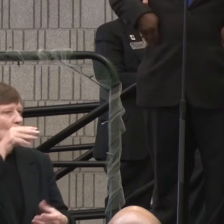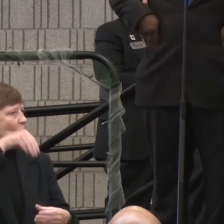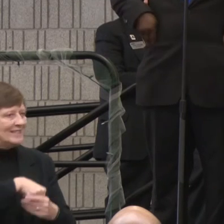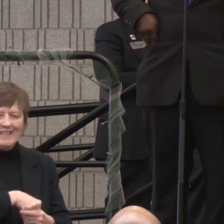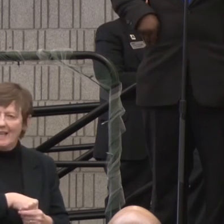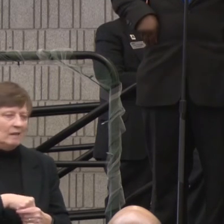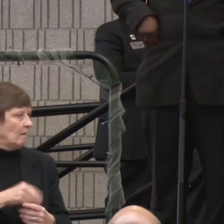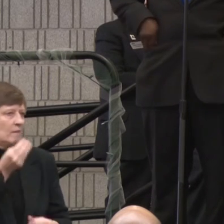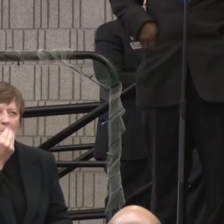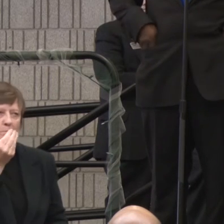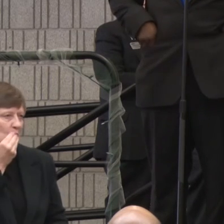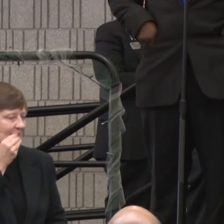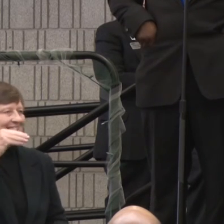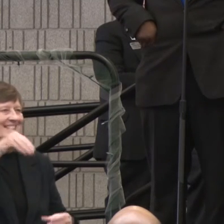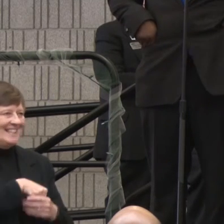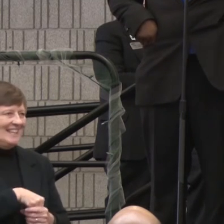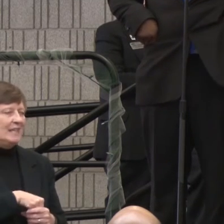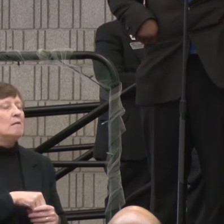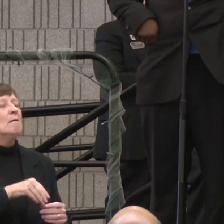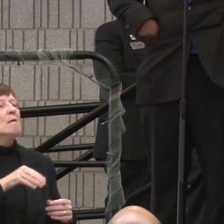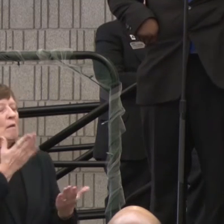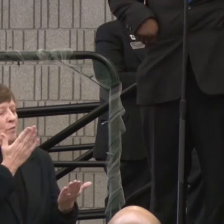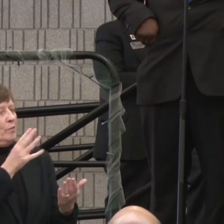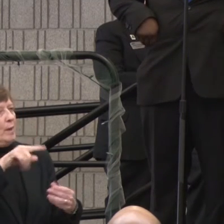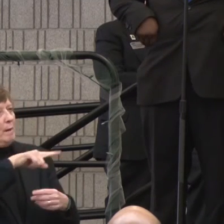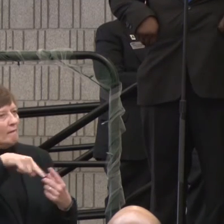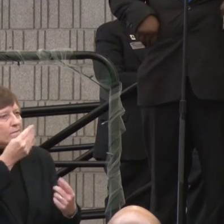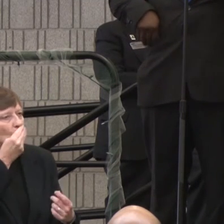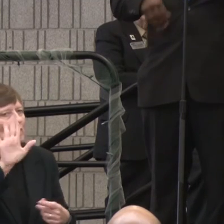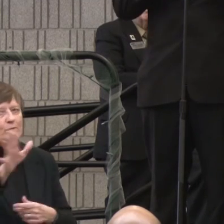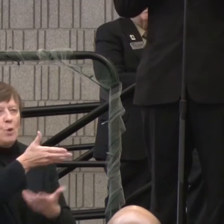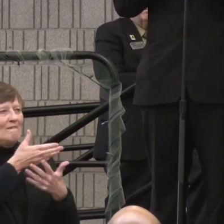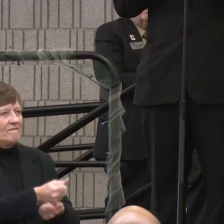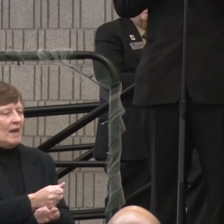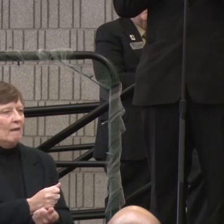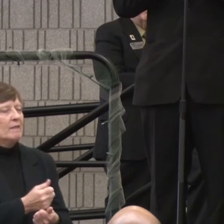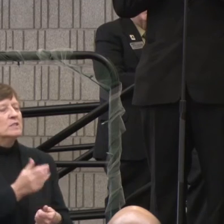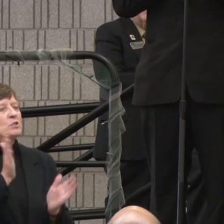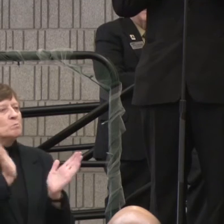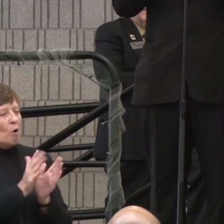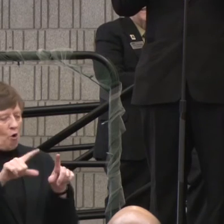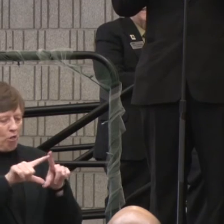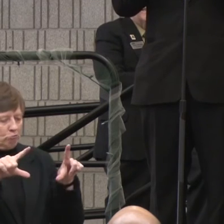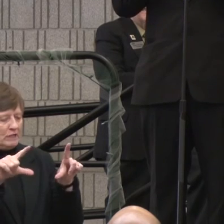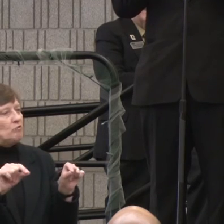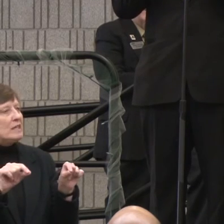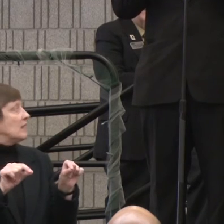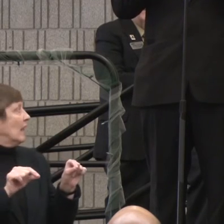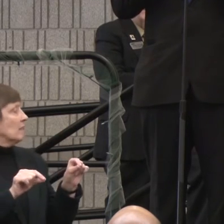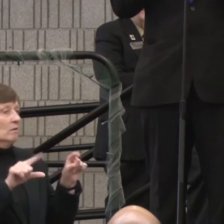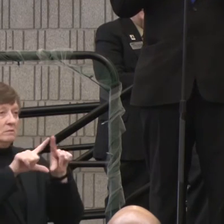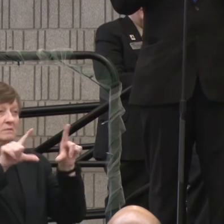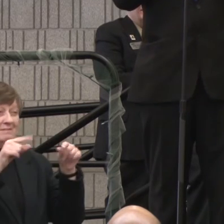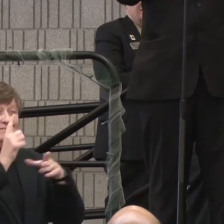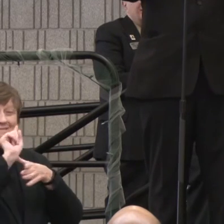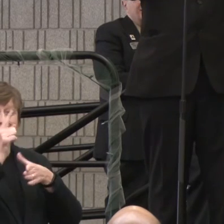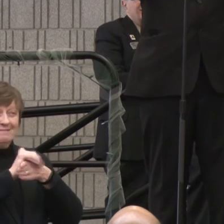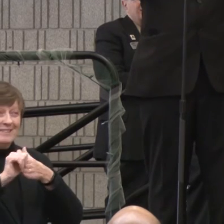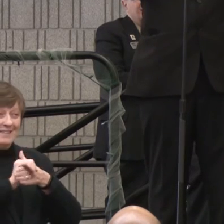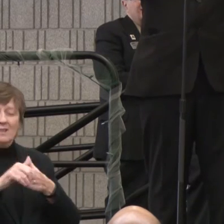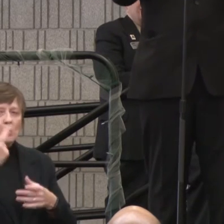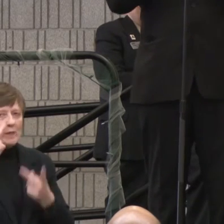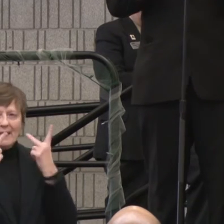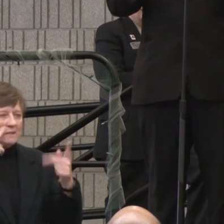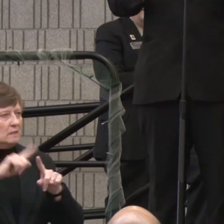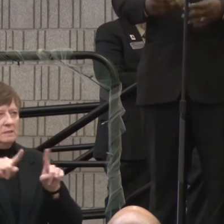pudding. It's in the pudding of your faith in these small green rectangles. When the willow's over your eye, you can't see from all